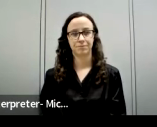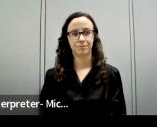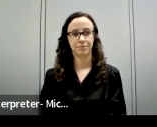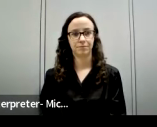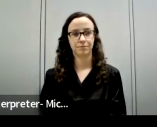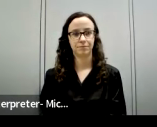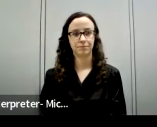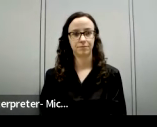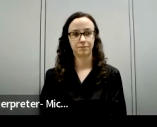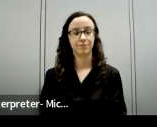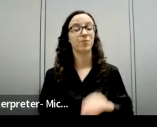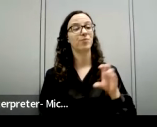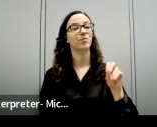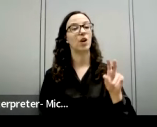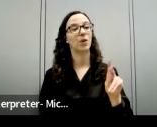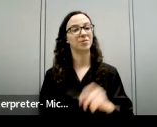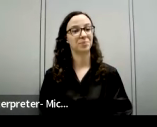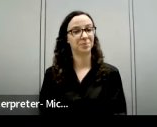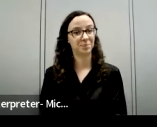All right.